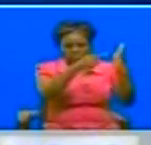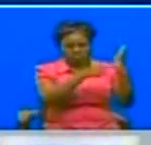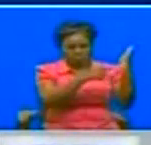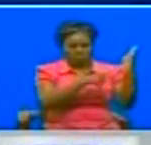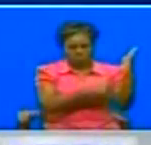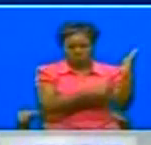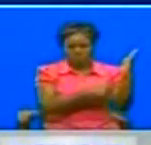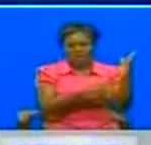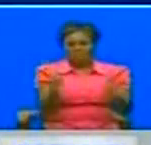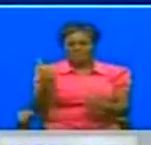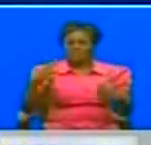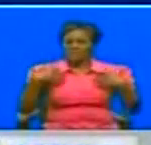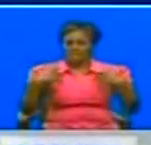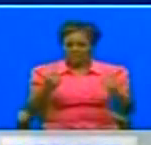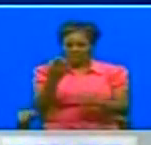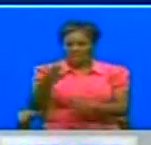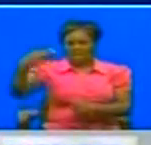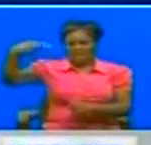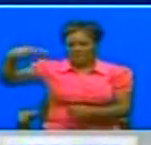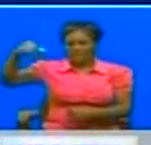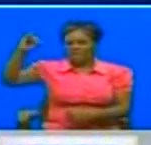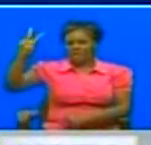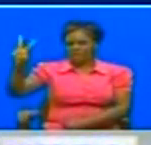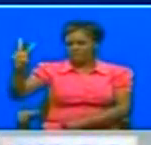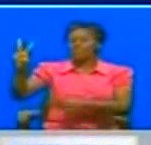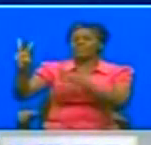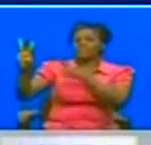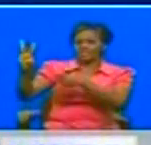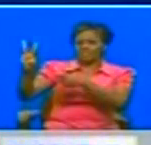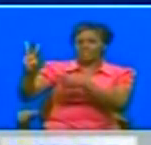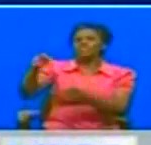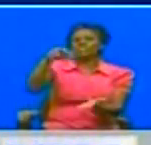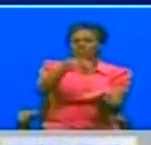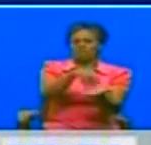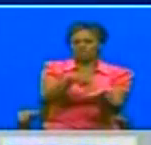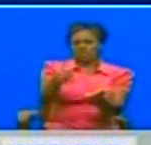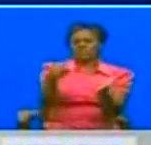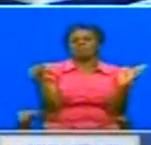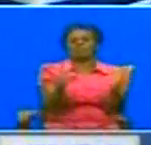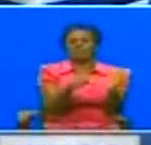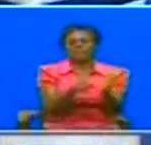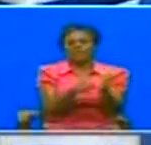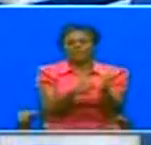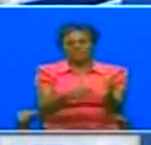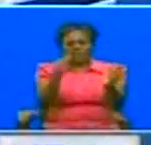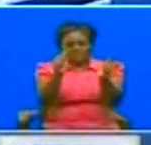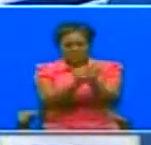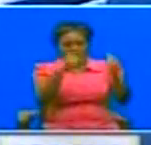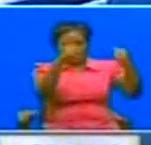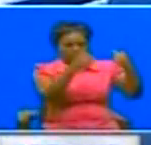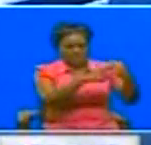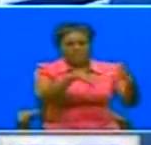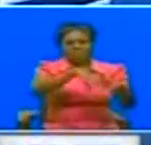be made by the Minister of Health in the HIV Act is what has put us in this particular problem. Okay, 16% of the